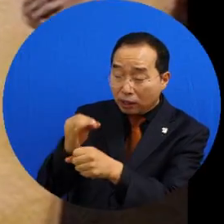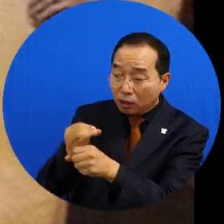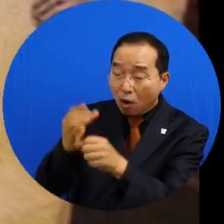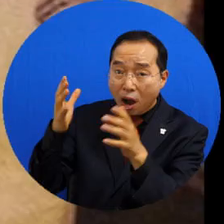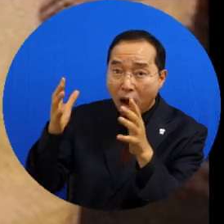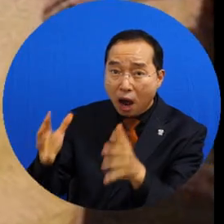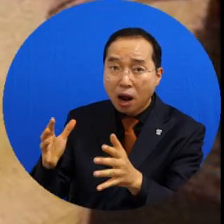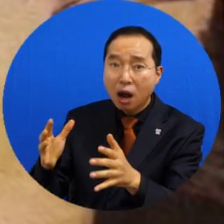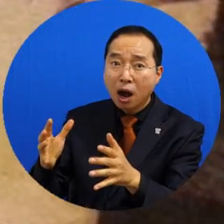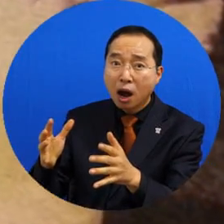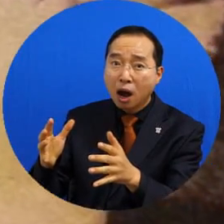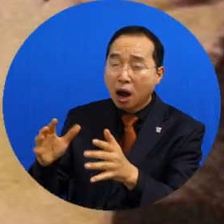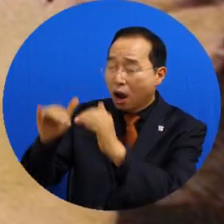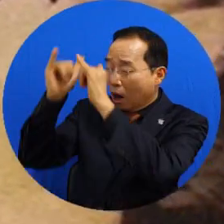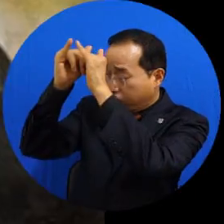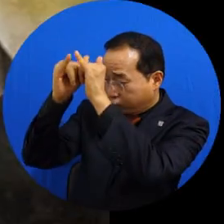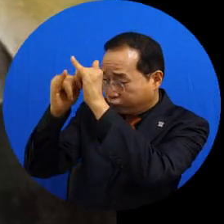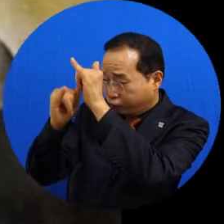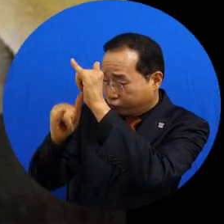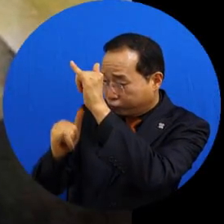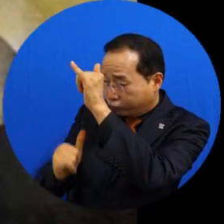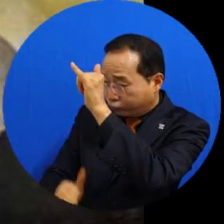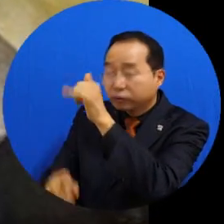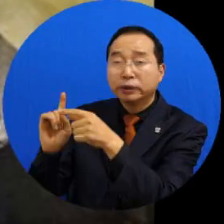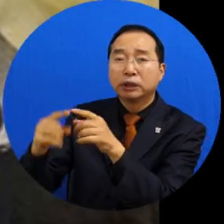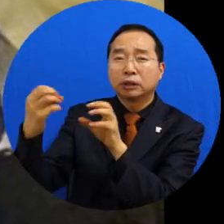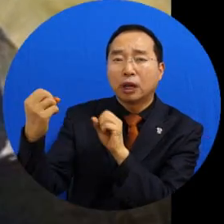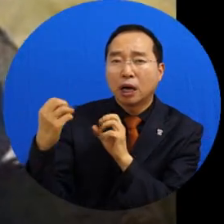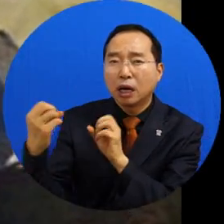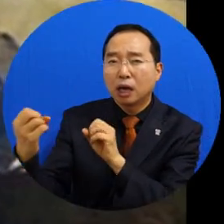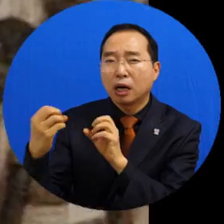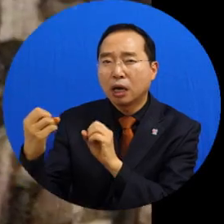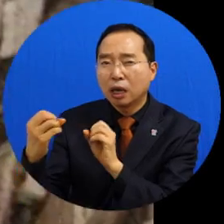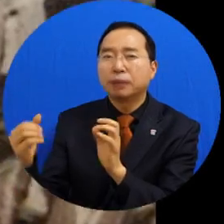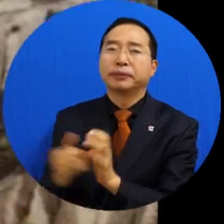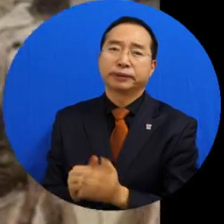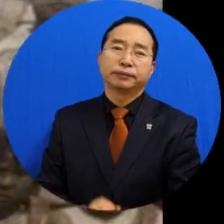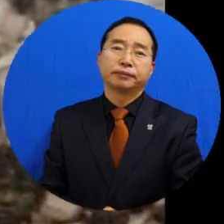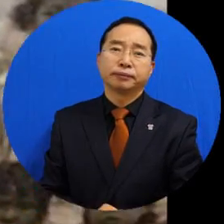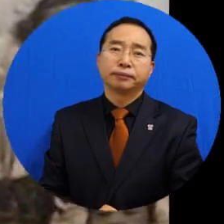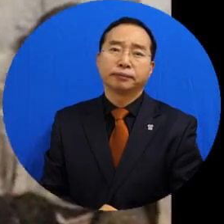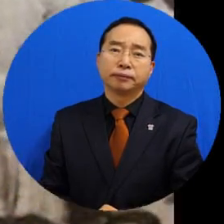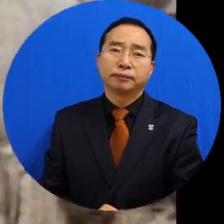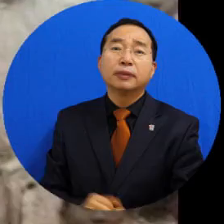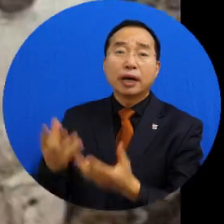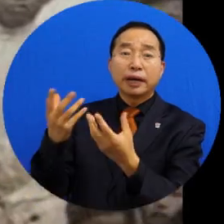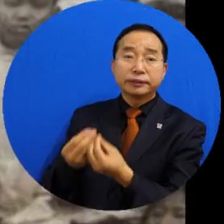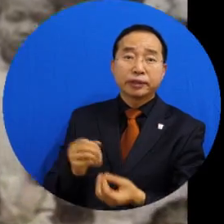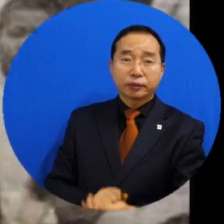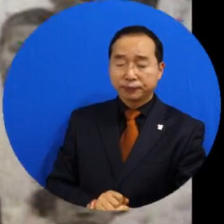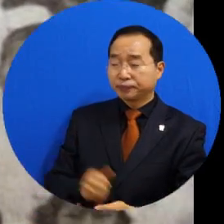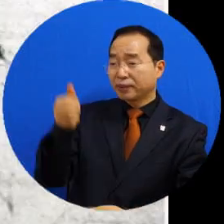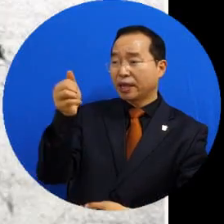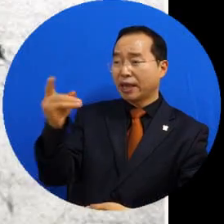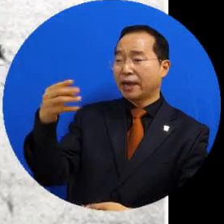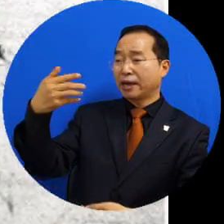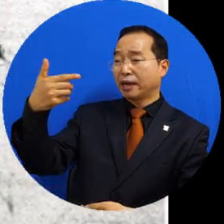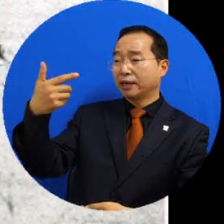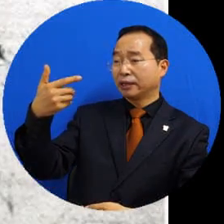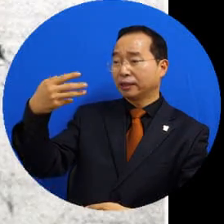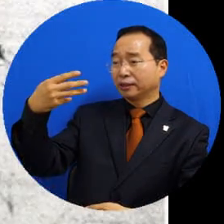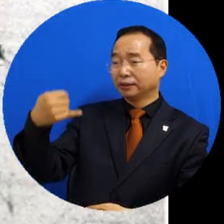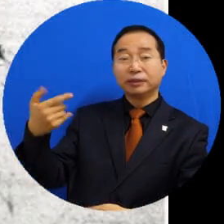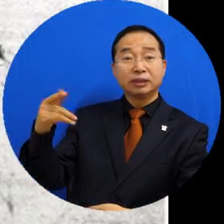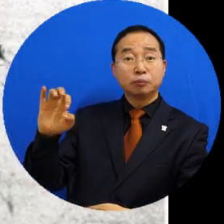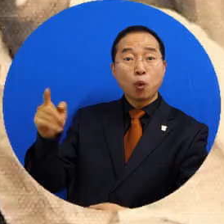Hieronimo and his family had to go through in the past 100 years in Cuba. For instance, Jerónimo went to law school with Fidel